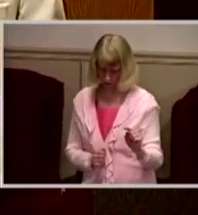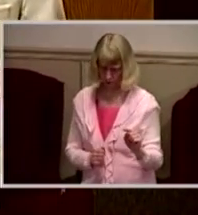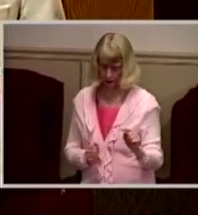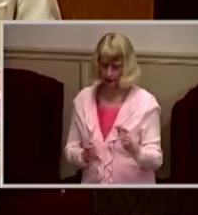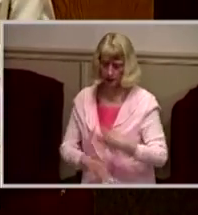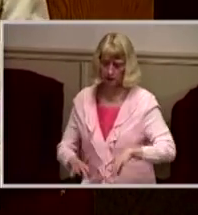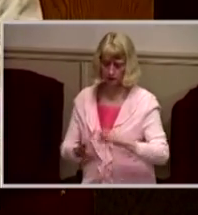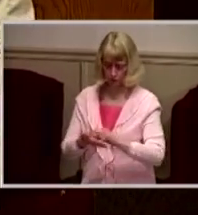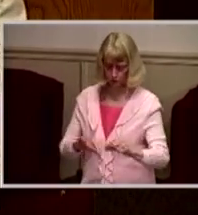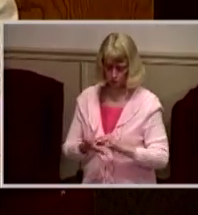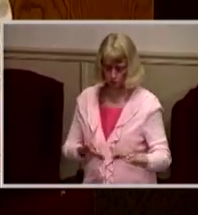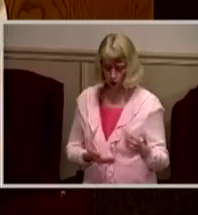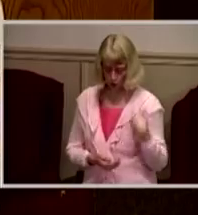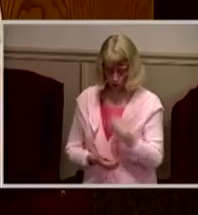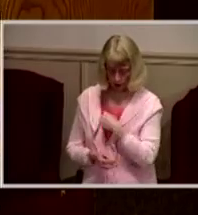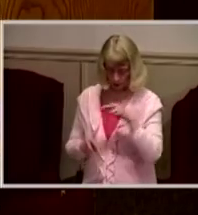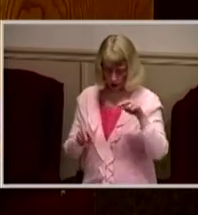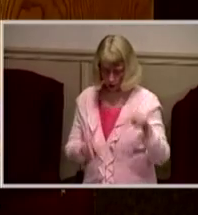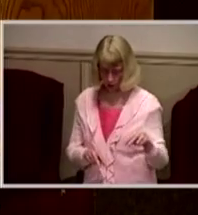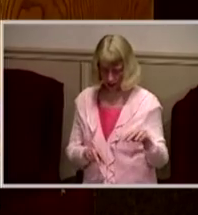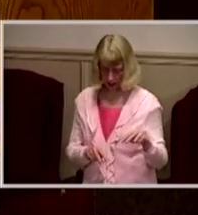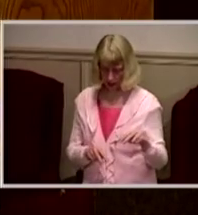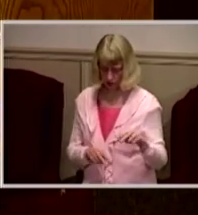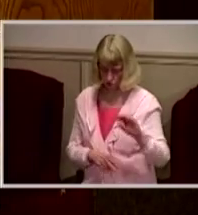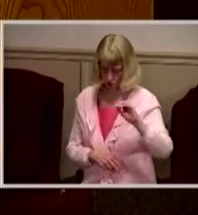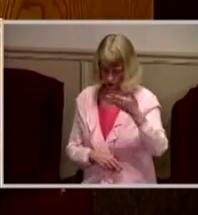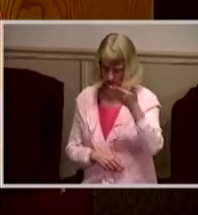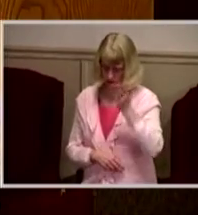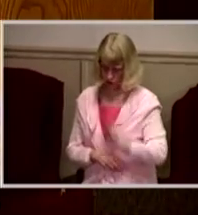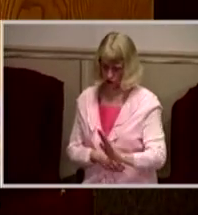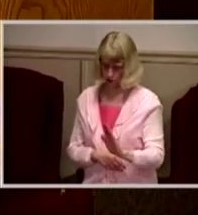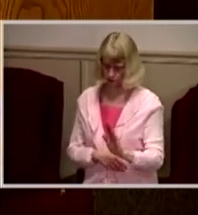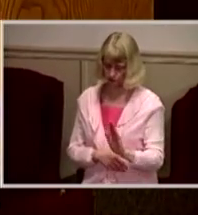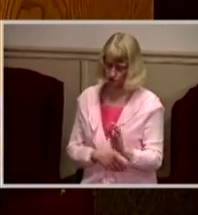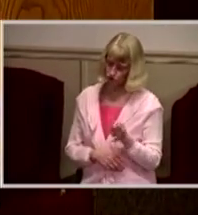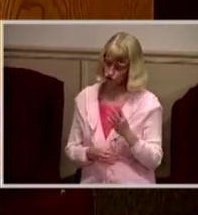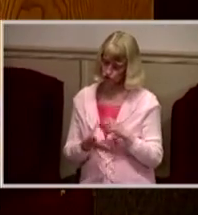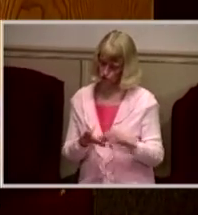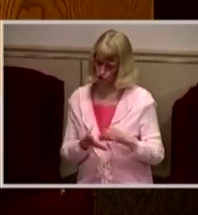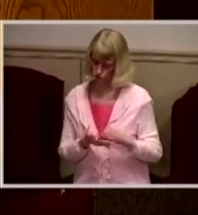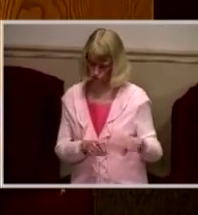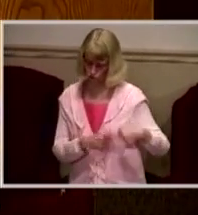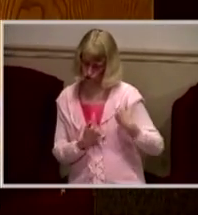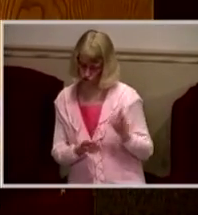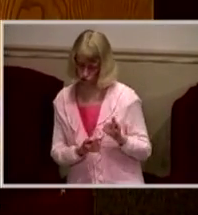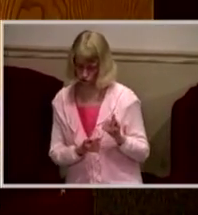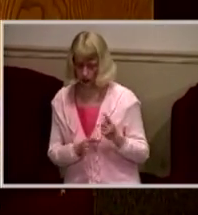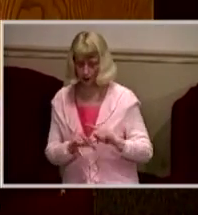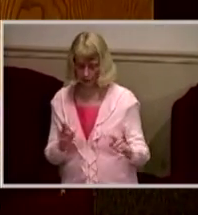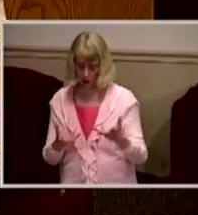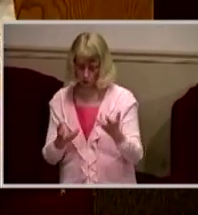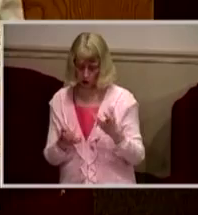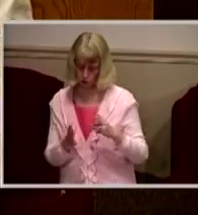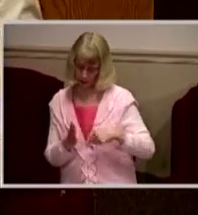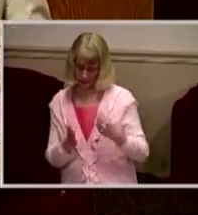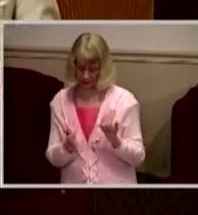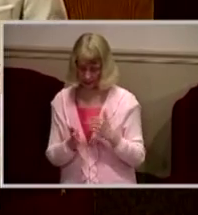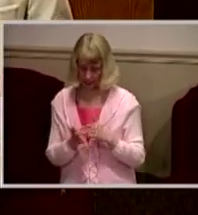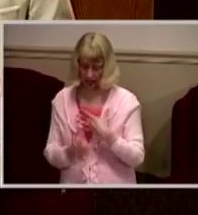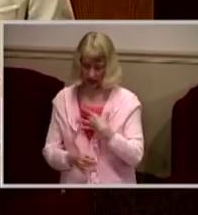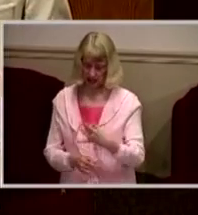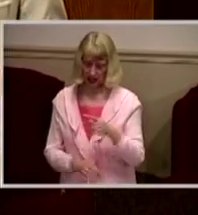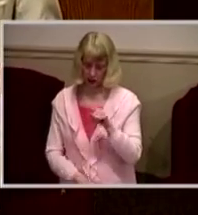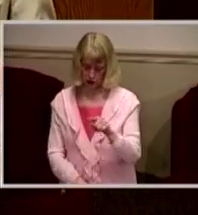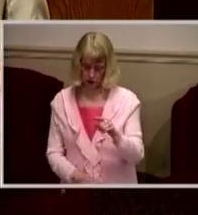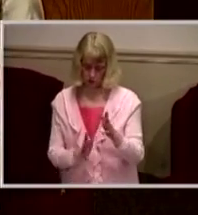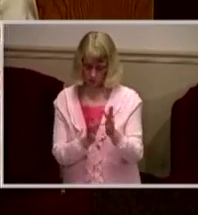key passages that we've been looking at for the grace of God. And it's been a couple of weeks since we've read this, but I want to read it again. So I would invite you